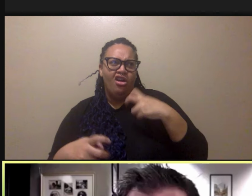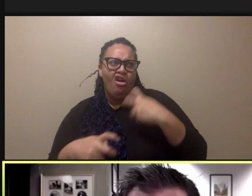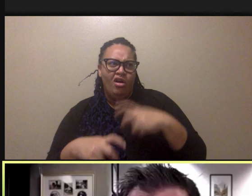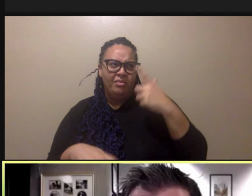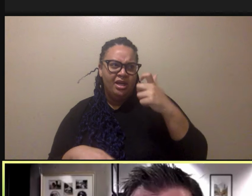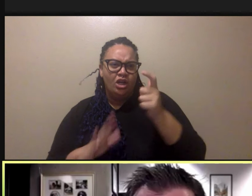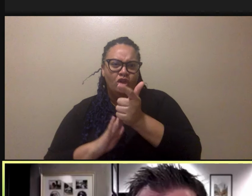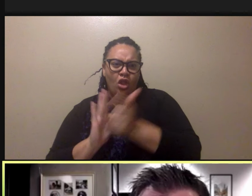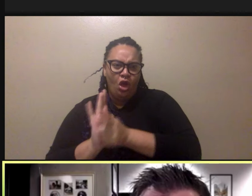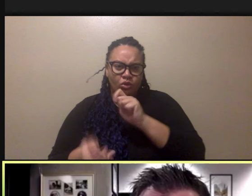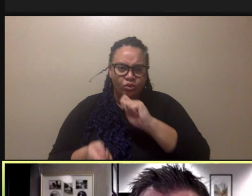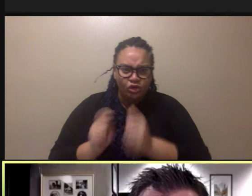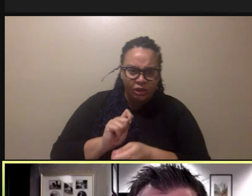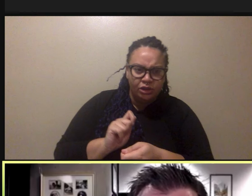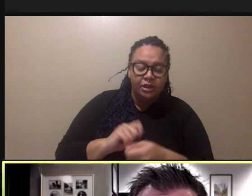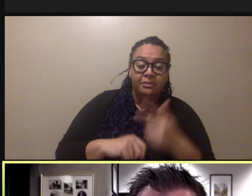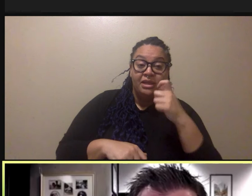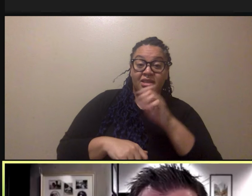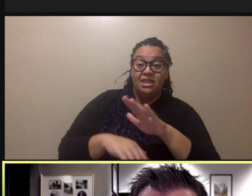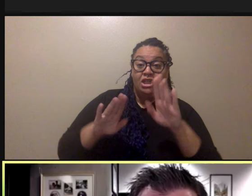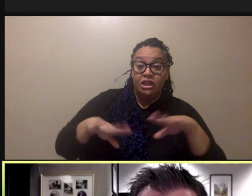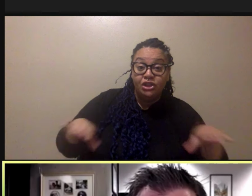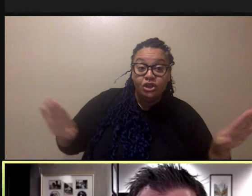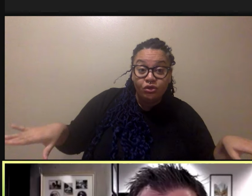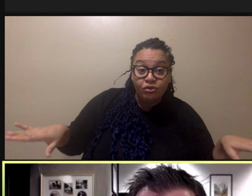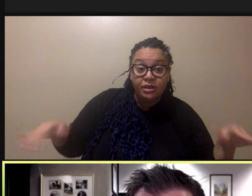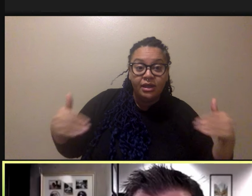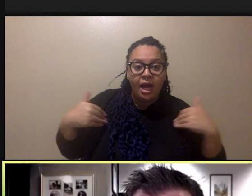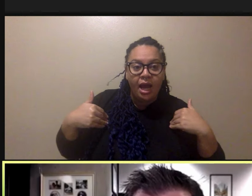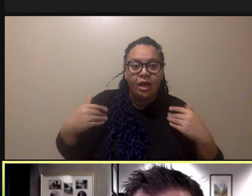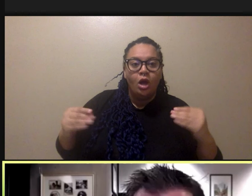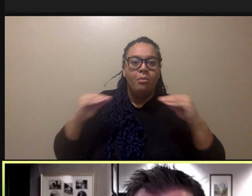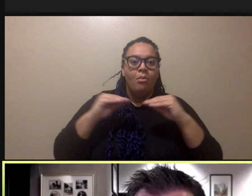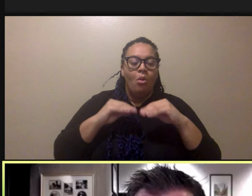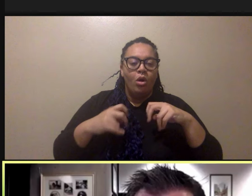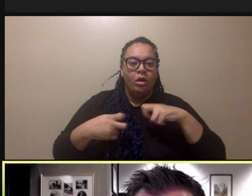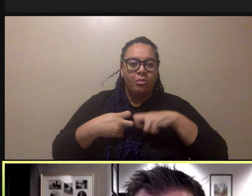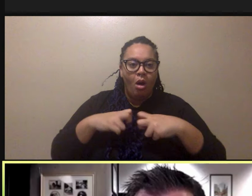and 50s. So it was his children had more trouble than